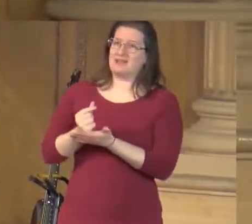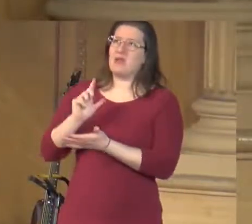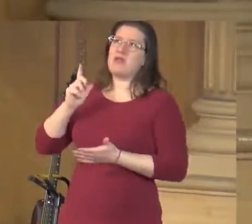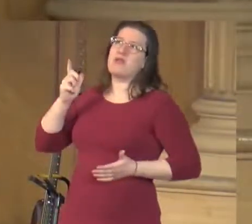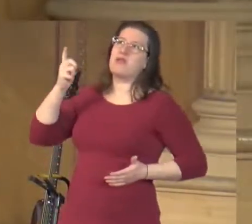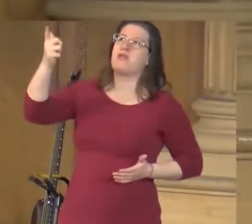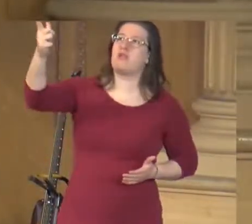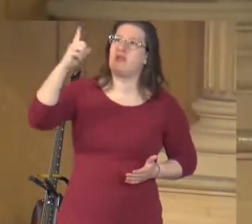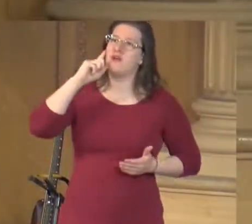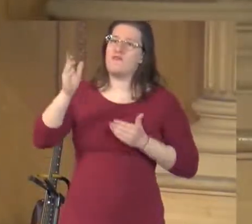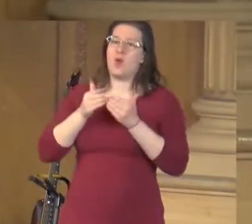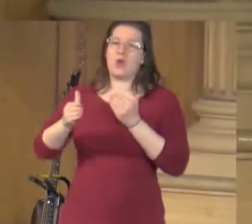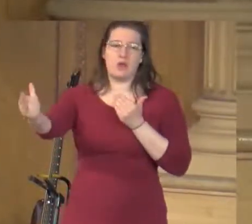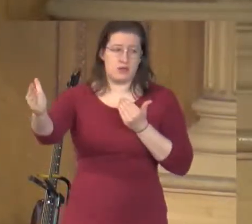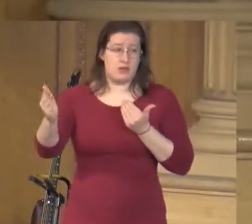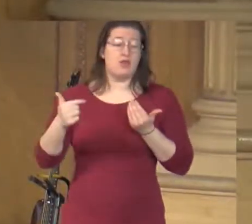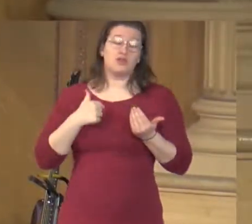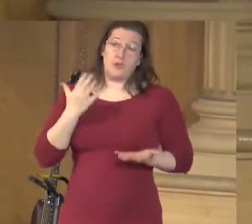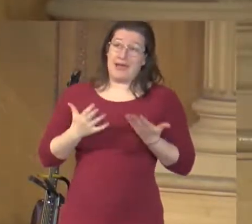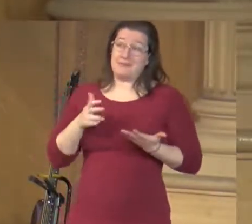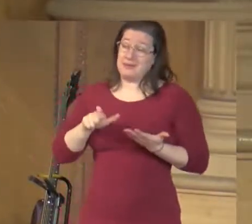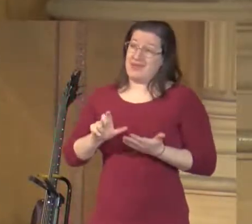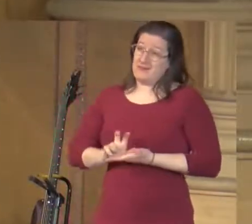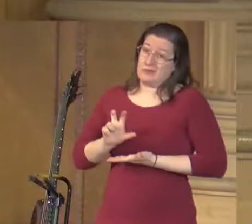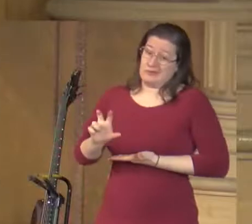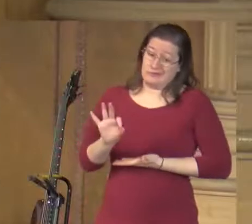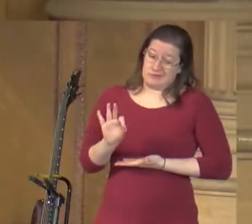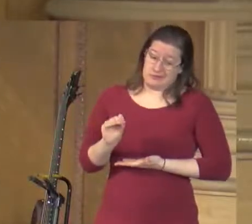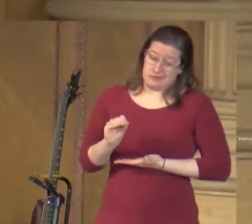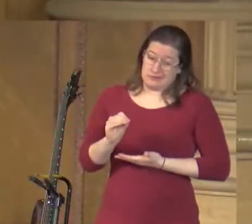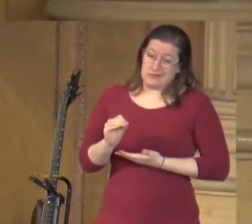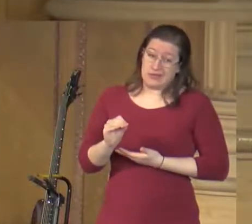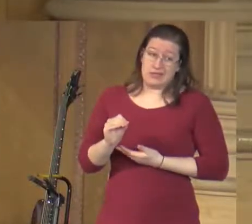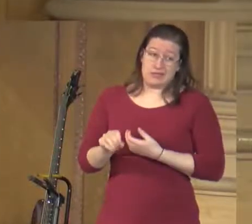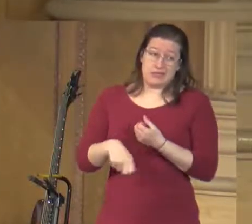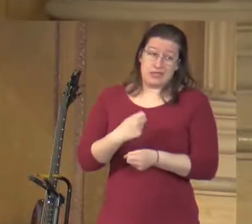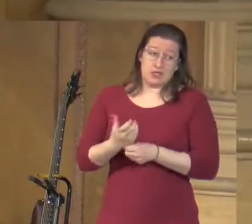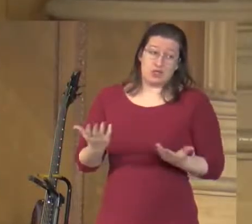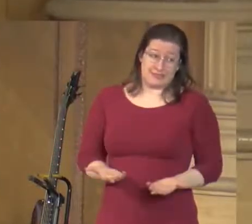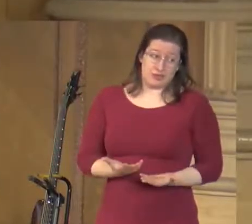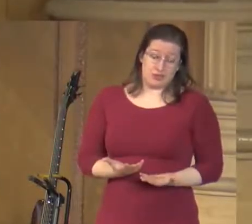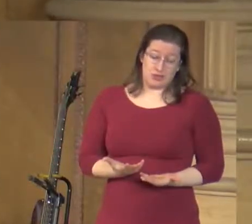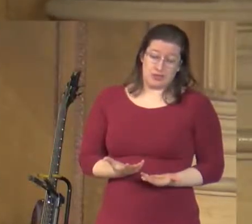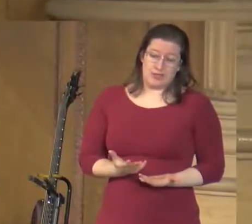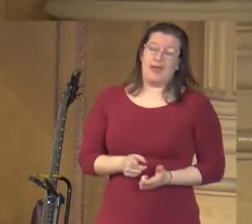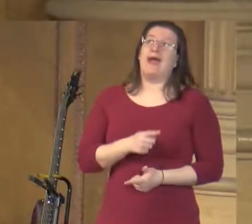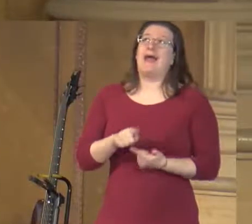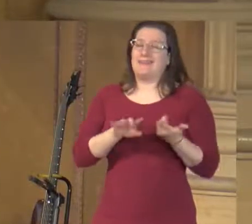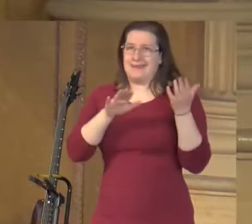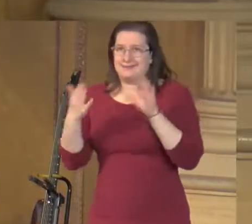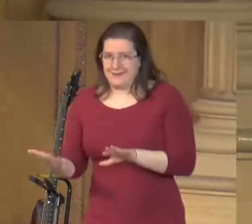you might need to put in 90 years before you experience that prosperity. But it is a promise.